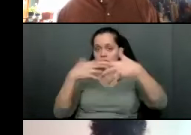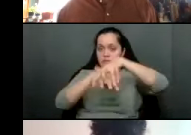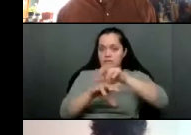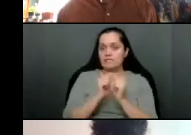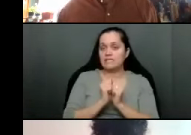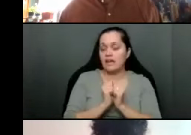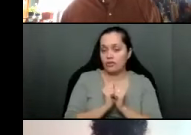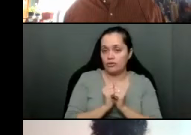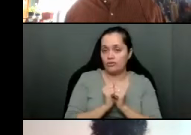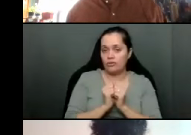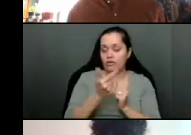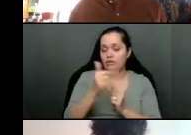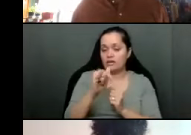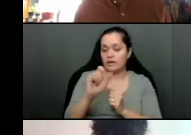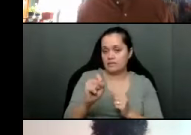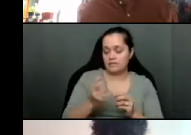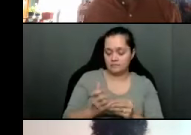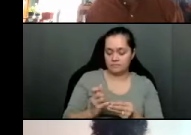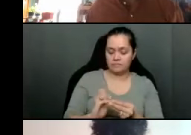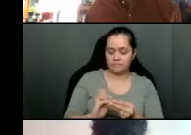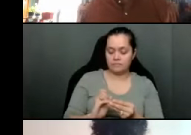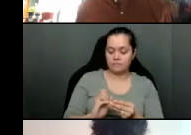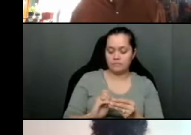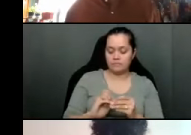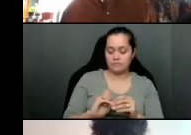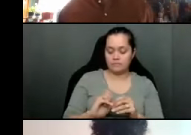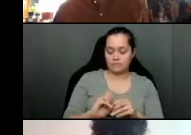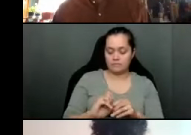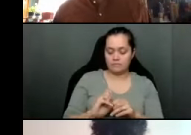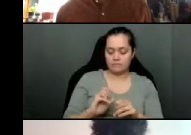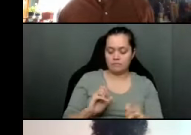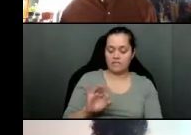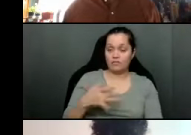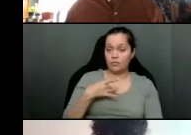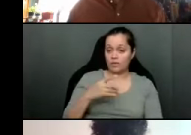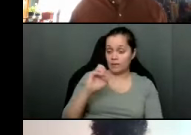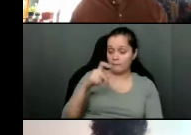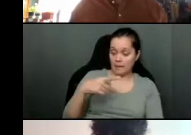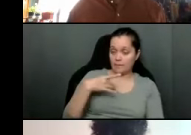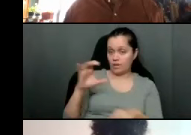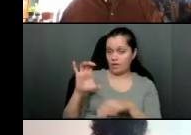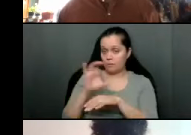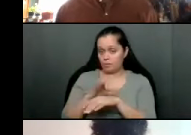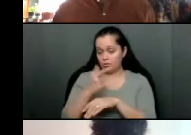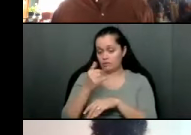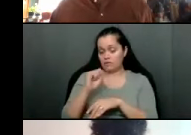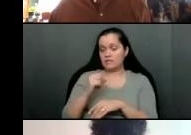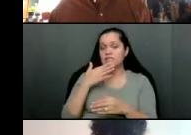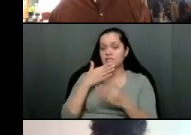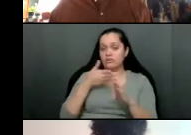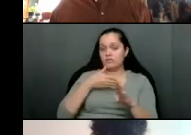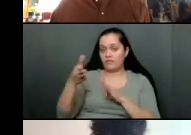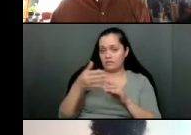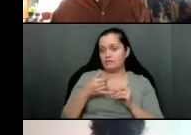together in GIS. If you like maps and you like computers, GIS is a good